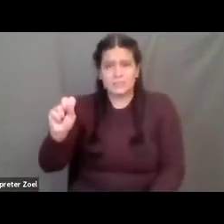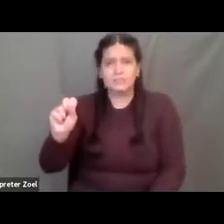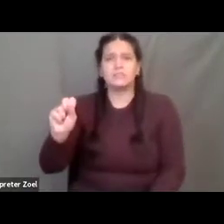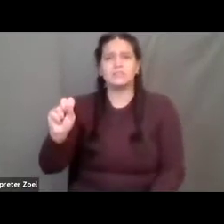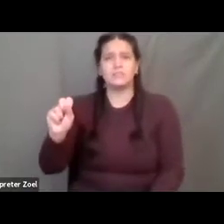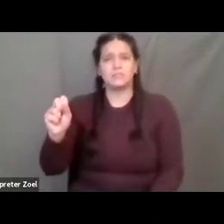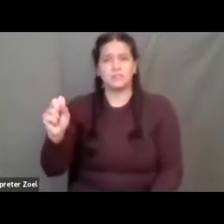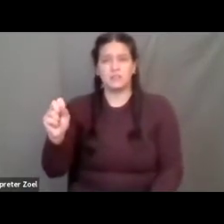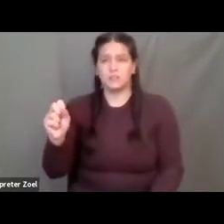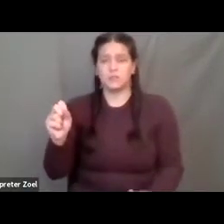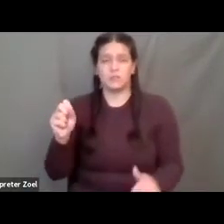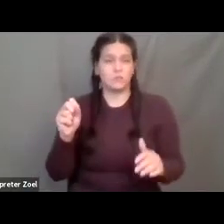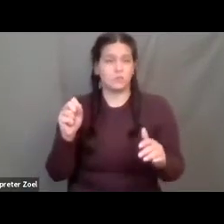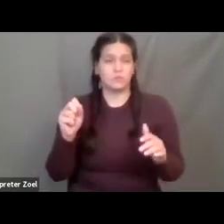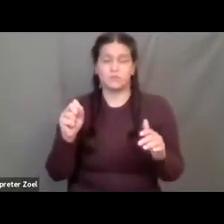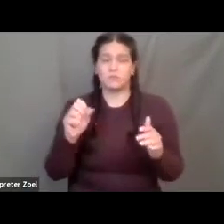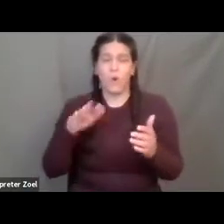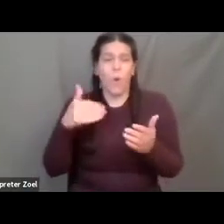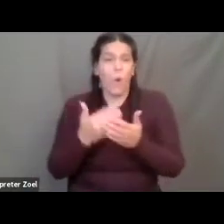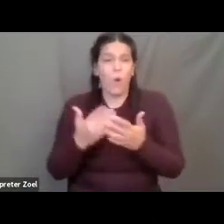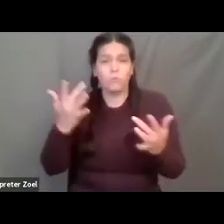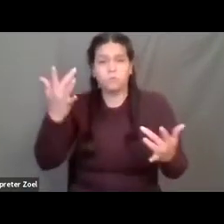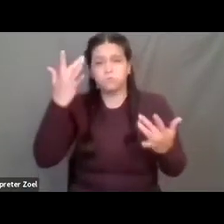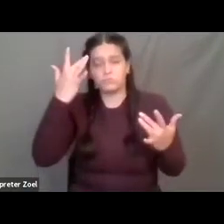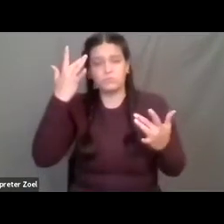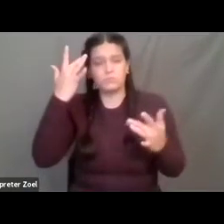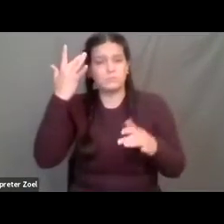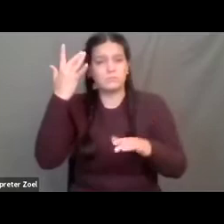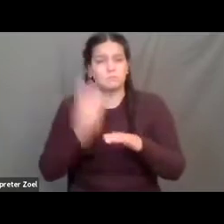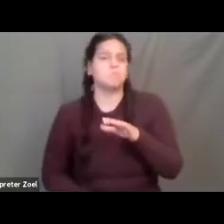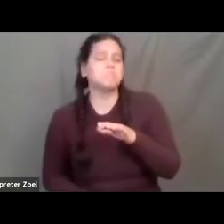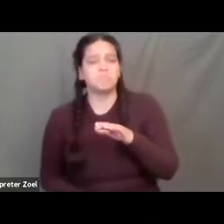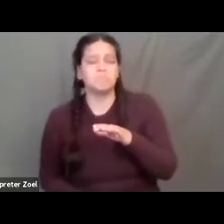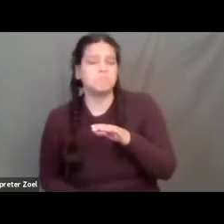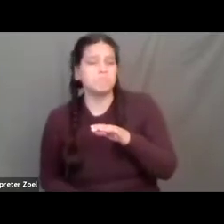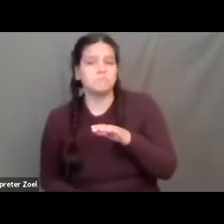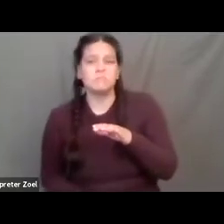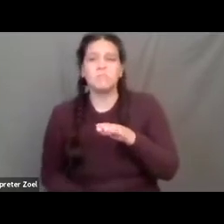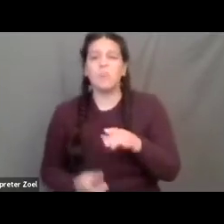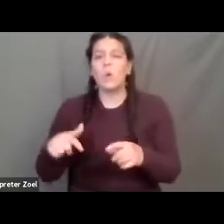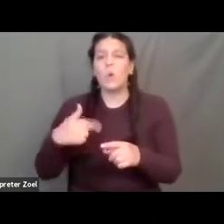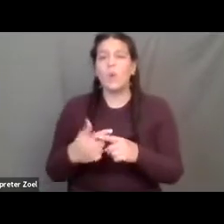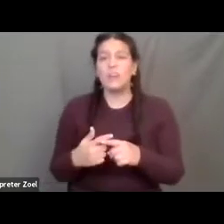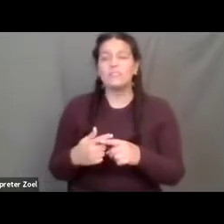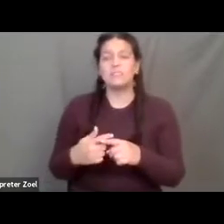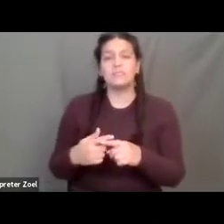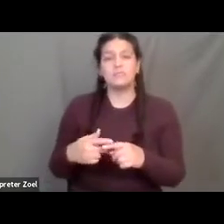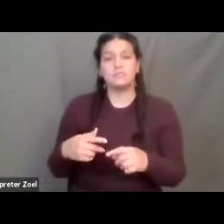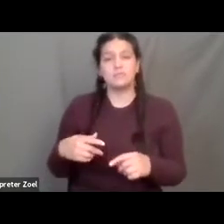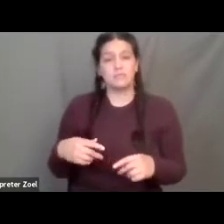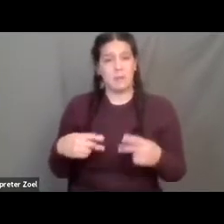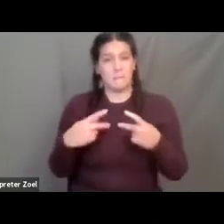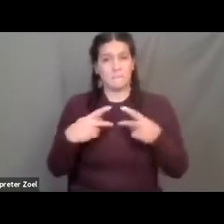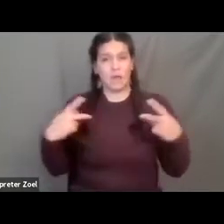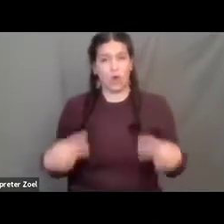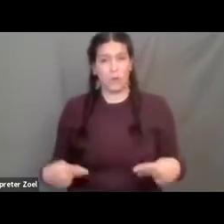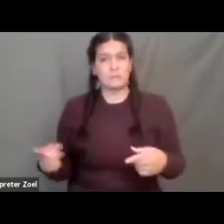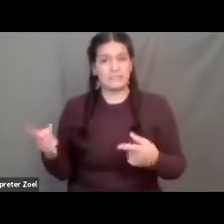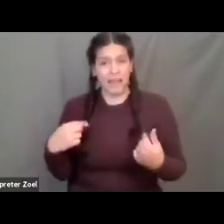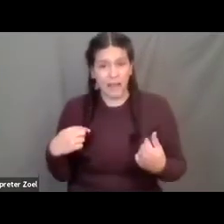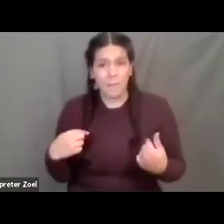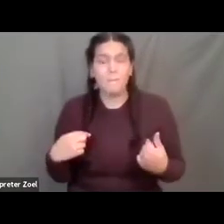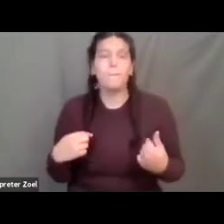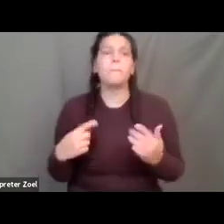out from disease. So when the pilgrims came on the East Coast, sometimes they found abandoned